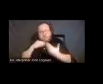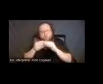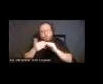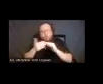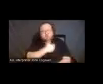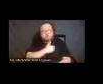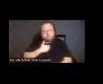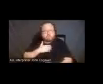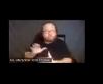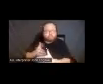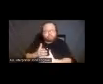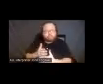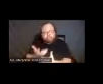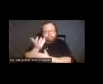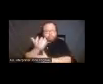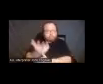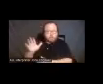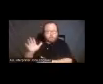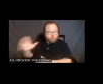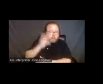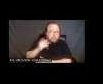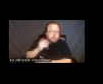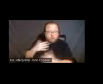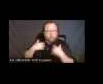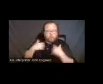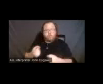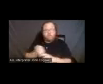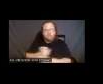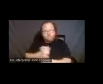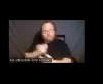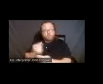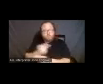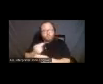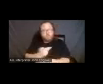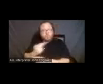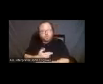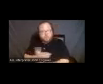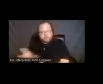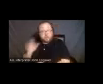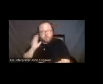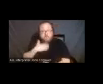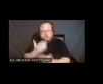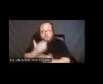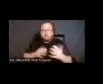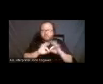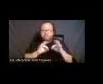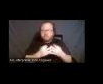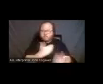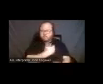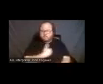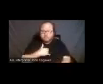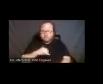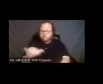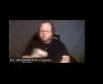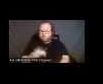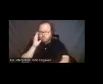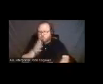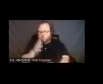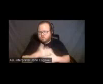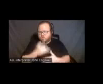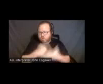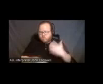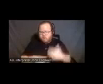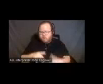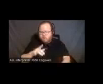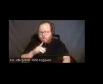their experience in recovery from substances. And there will also be some family members sharing what it's like to